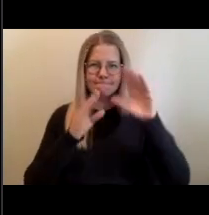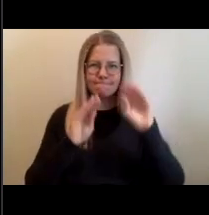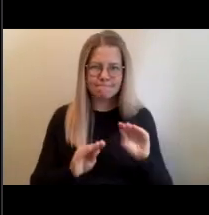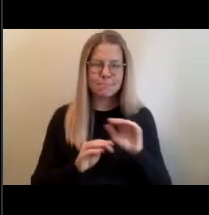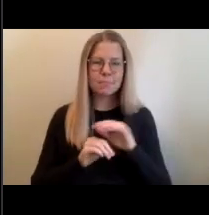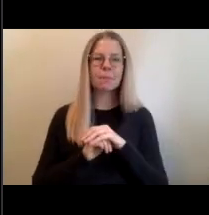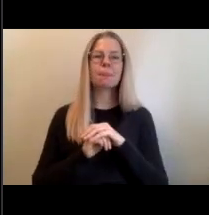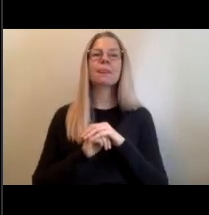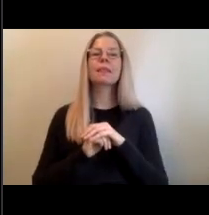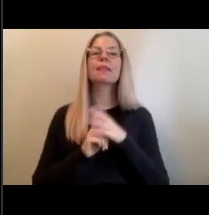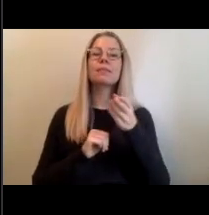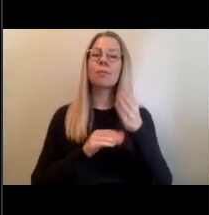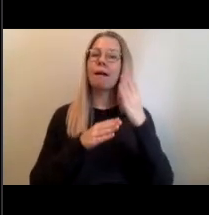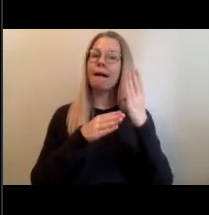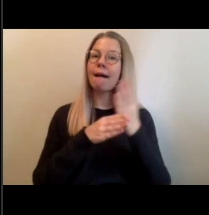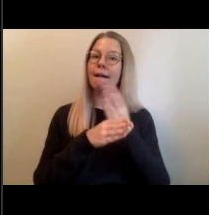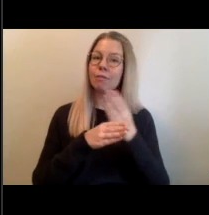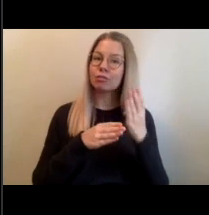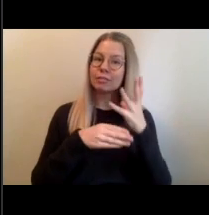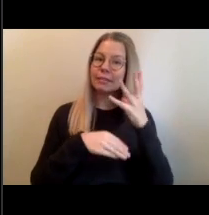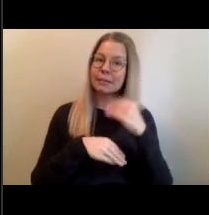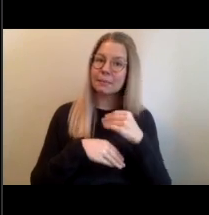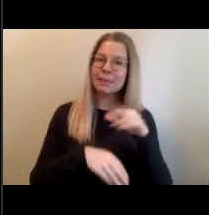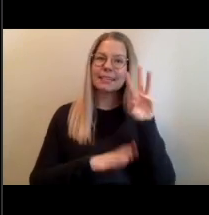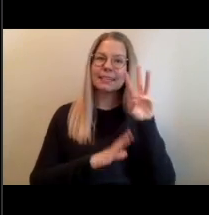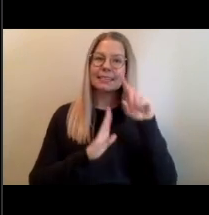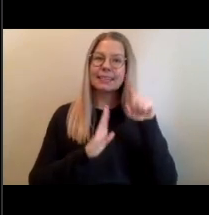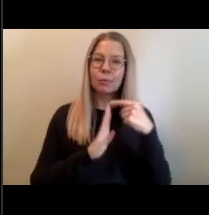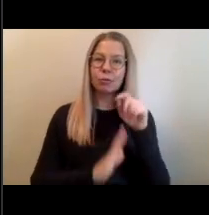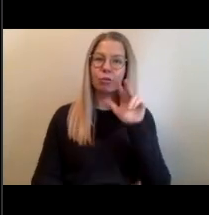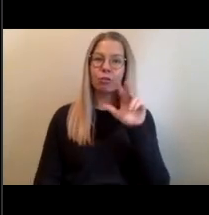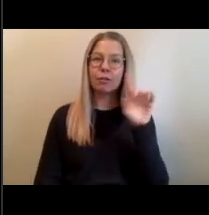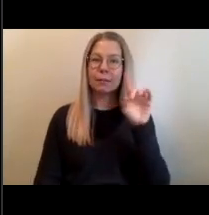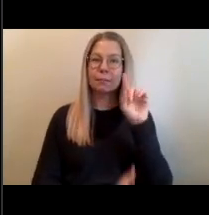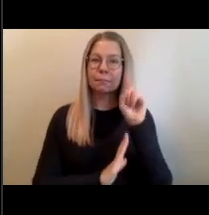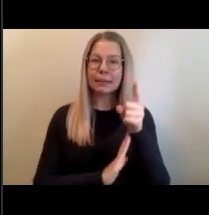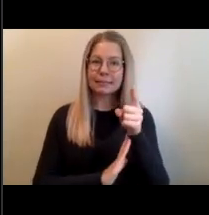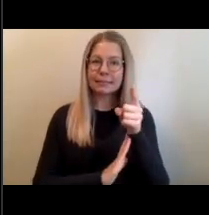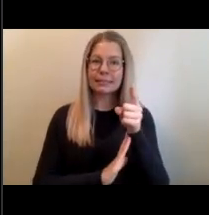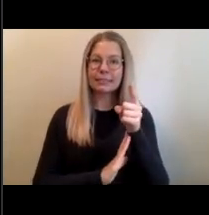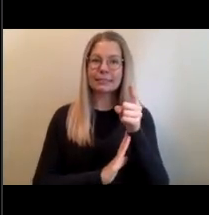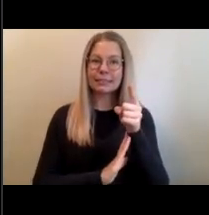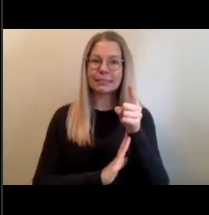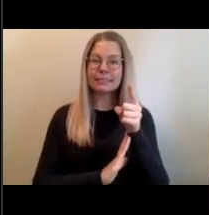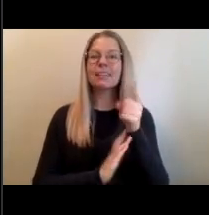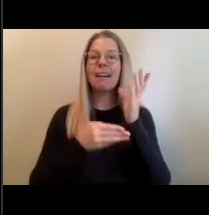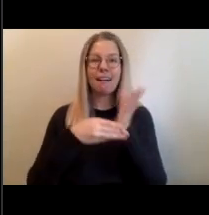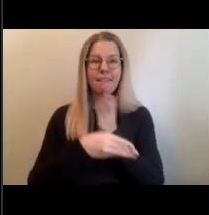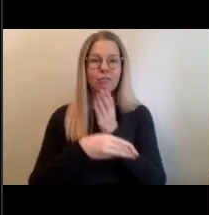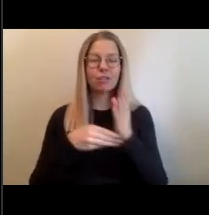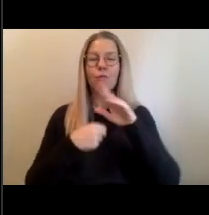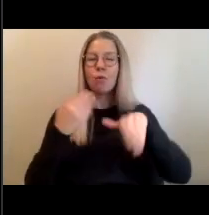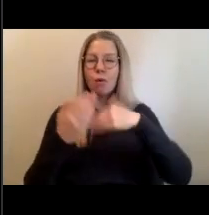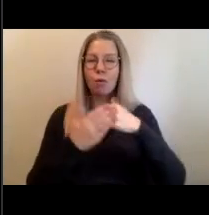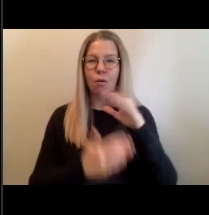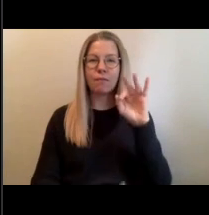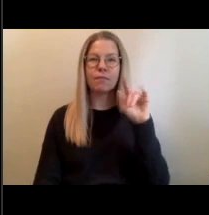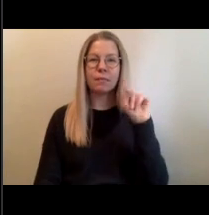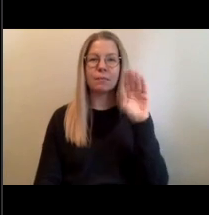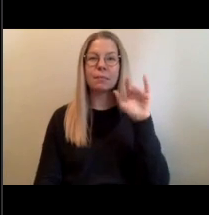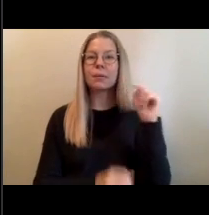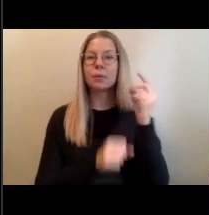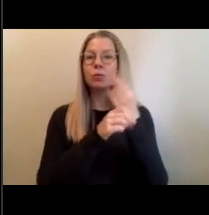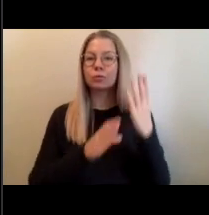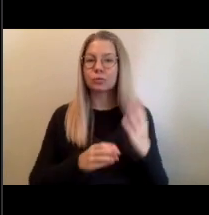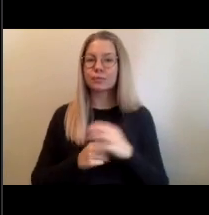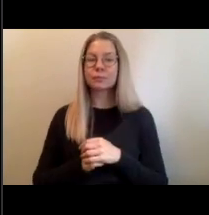of this publishing was 6 hours and 38 minutes. This is average data for all users, okay? And we can